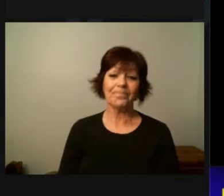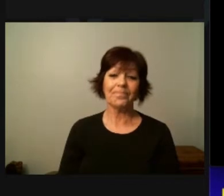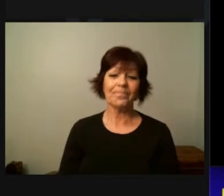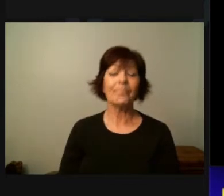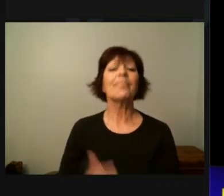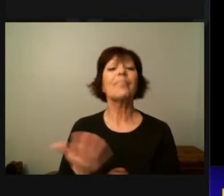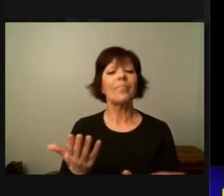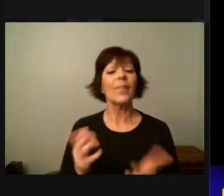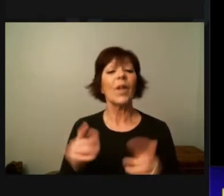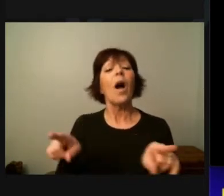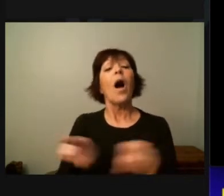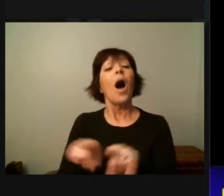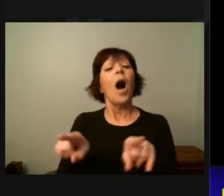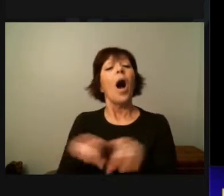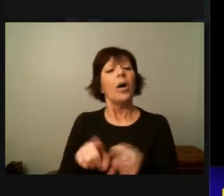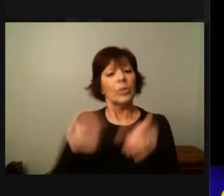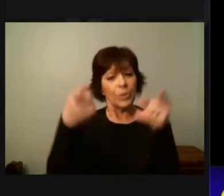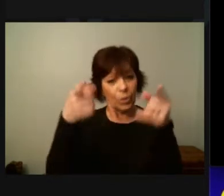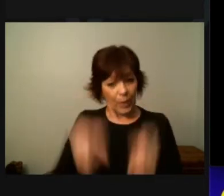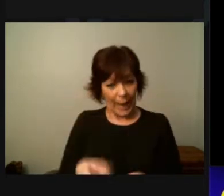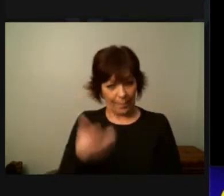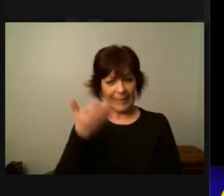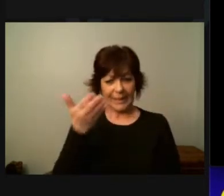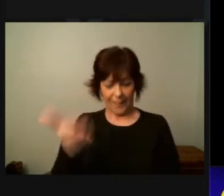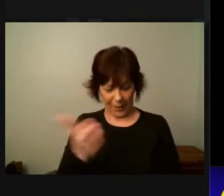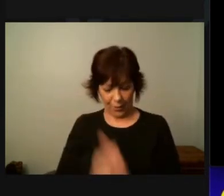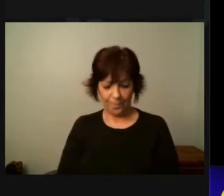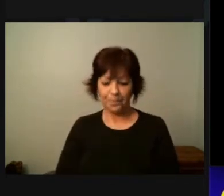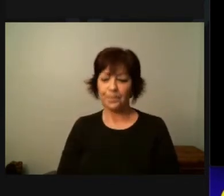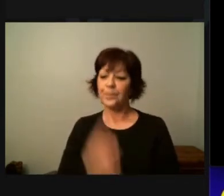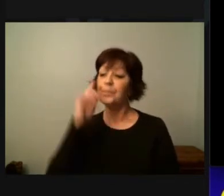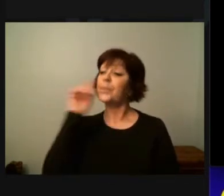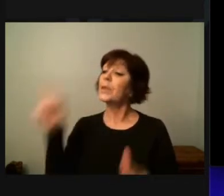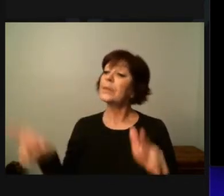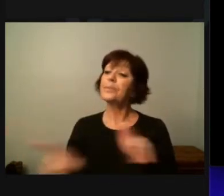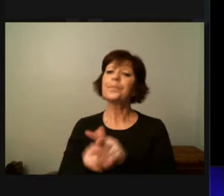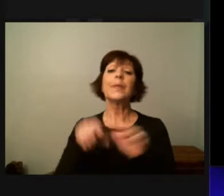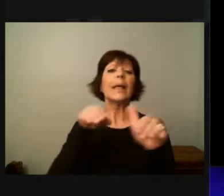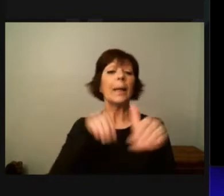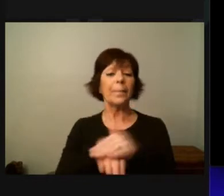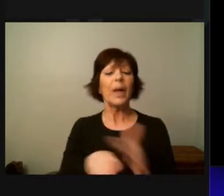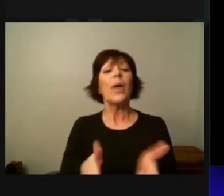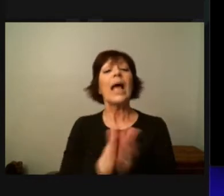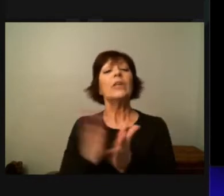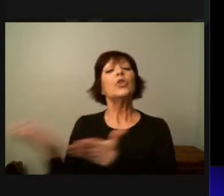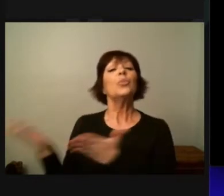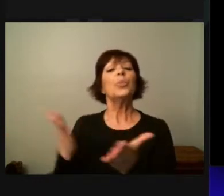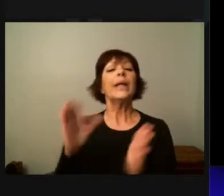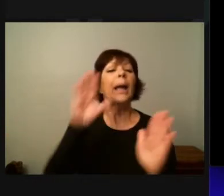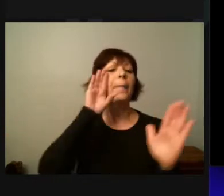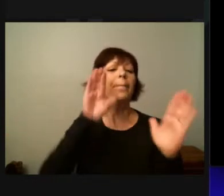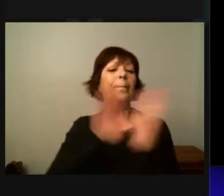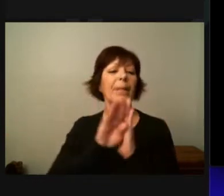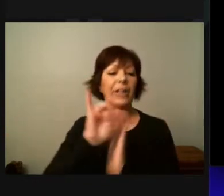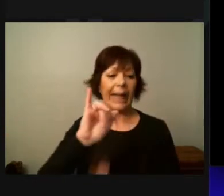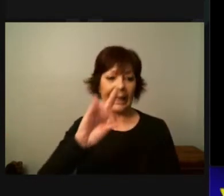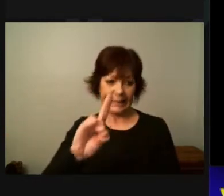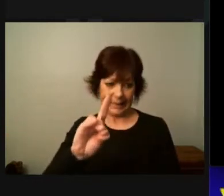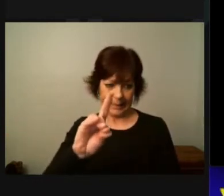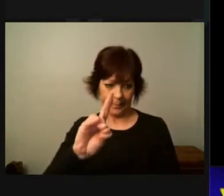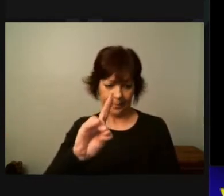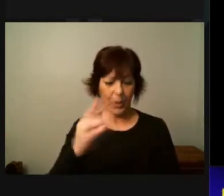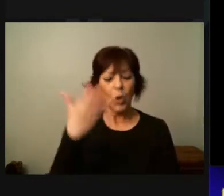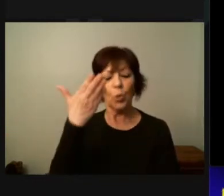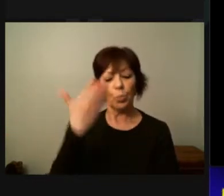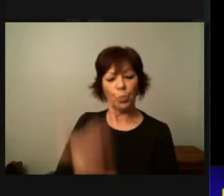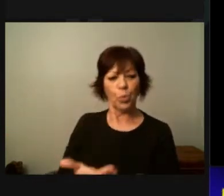So also what happens at the pod? So when you come in, we've asked you to bring some picture ID with you and proof